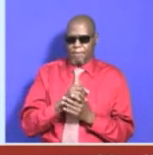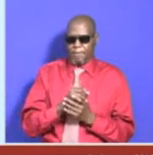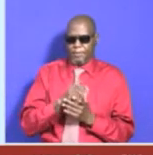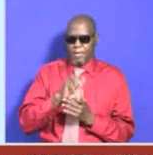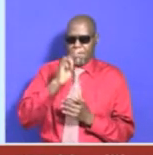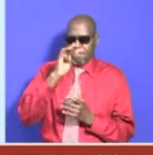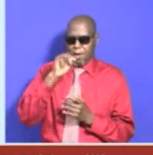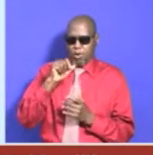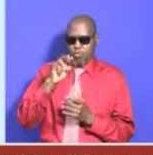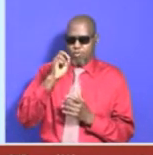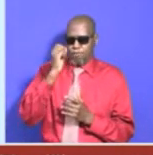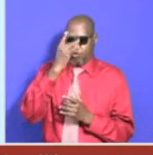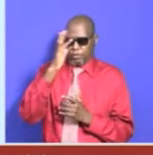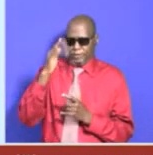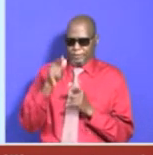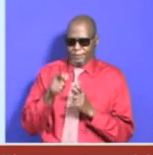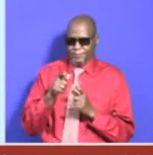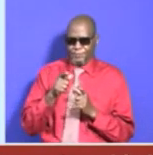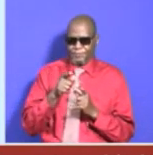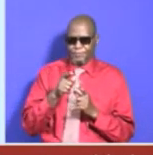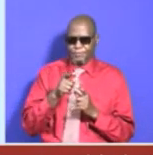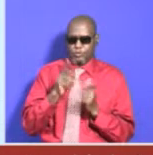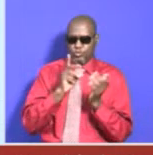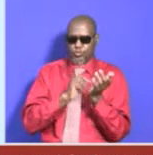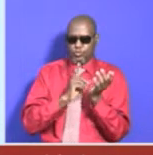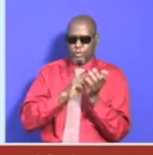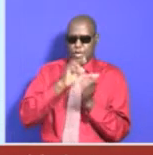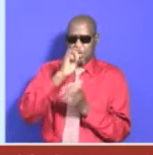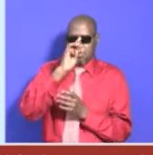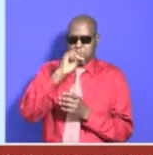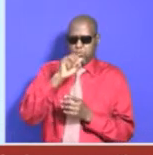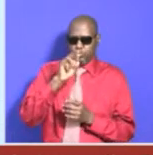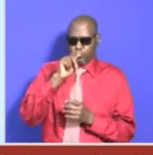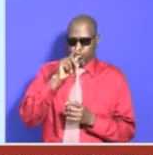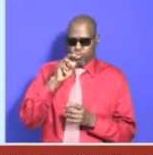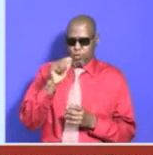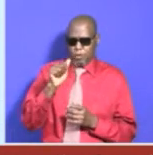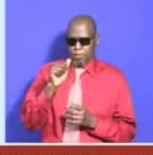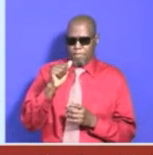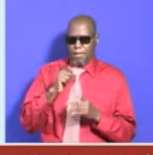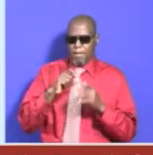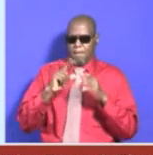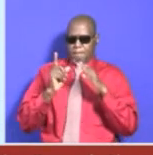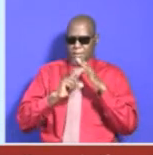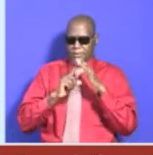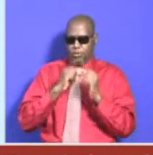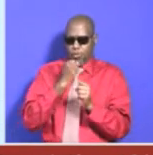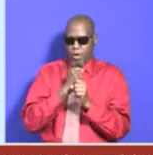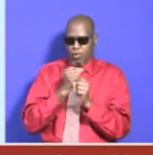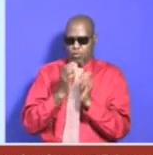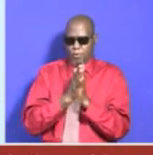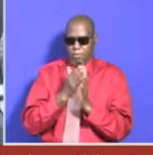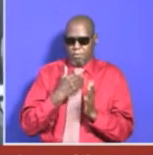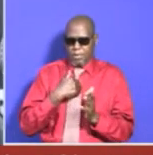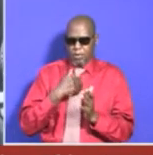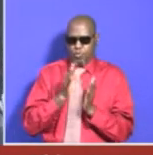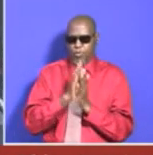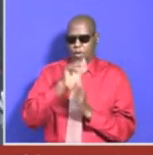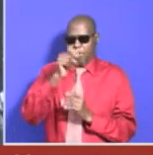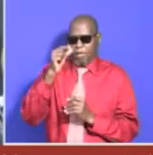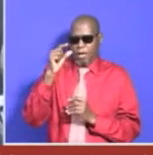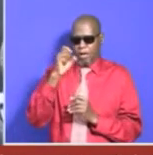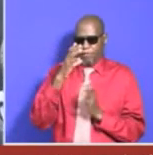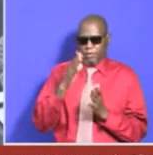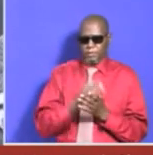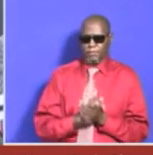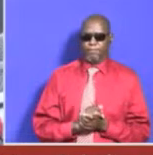Dr. Mutua has been, really the ministry has been working with me and also other governors. Tunataka